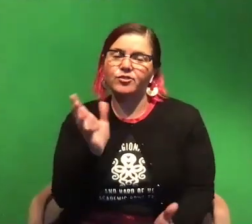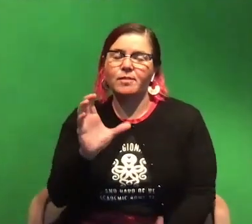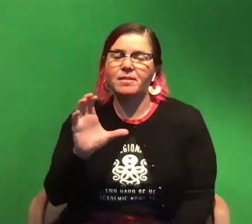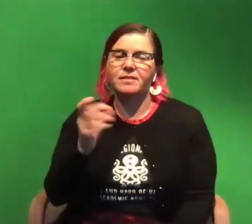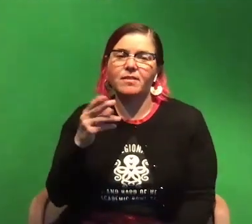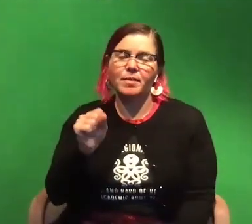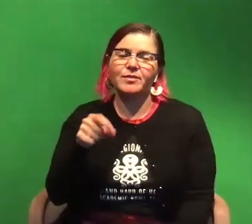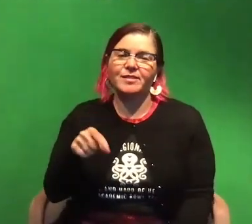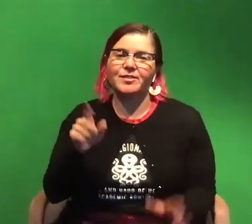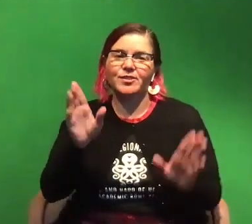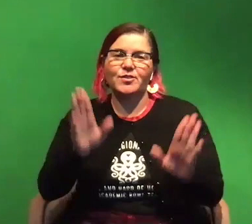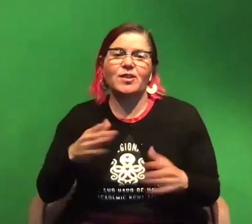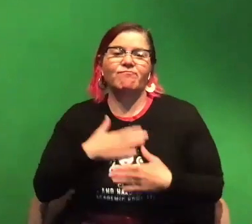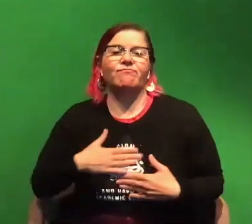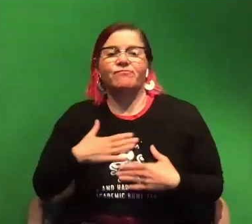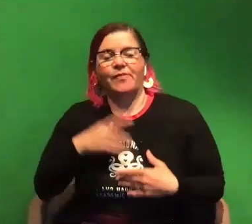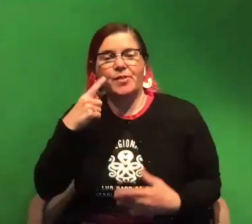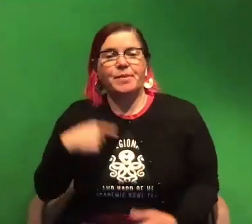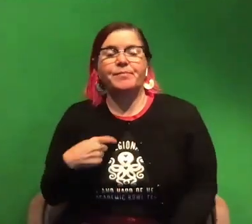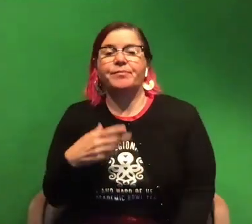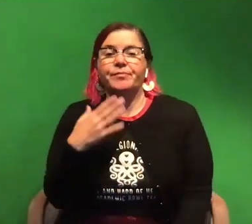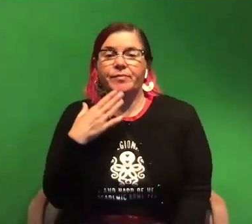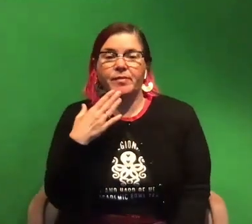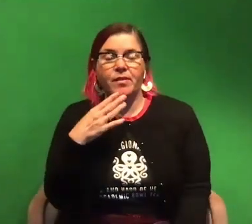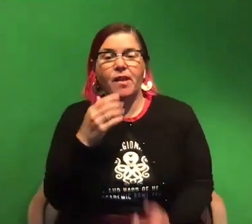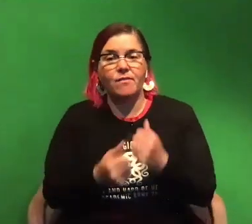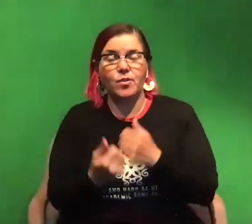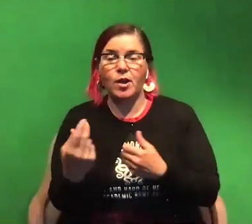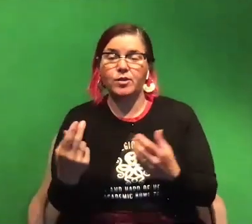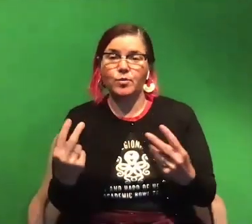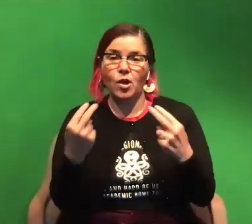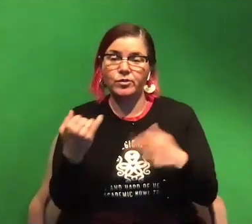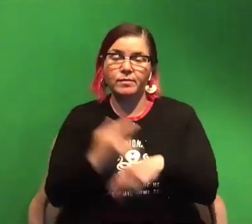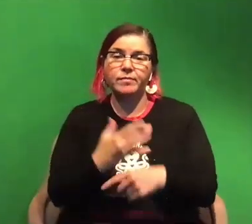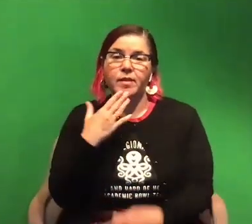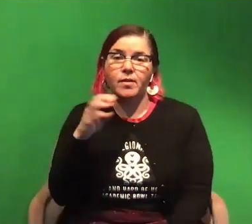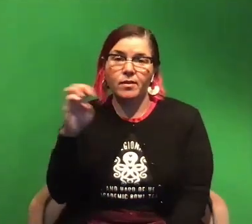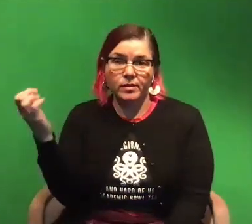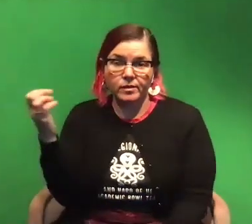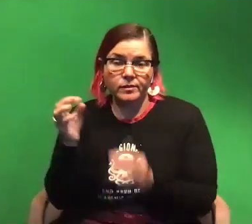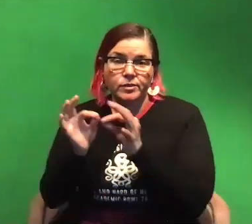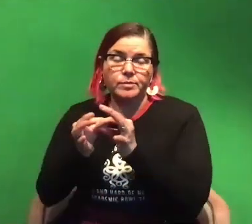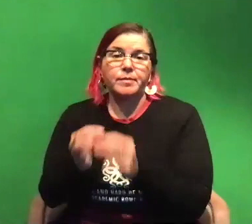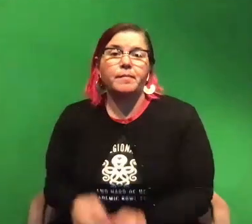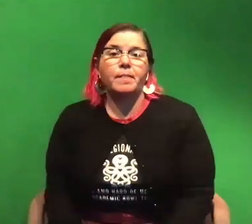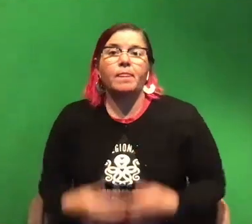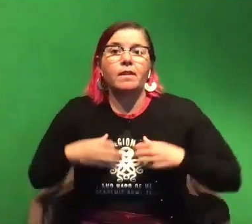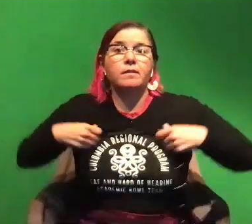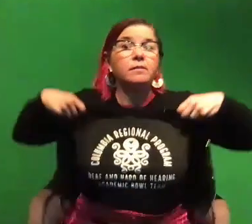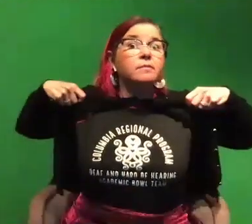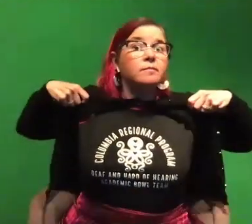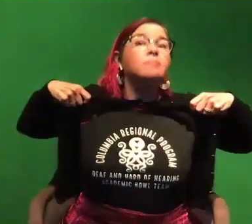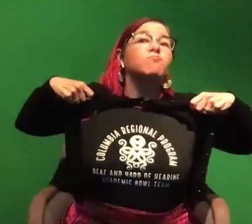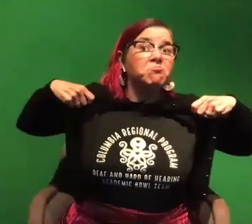was a great session for me. Thanks for everybody who came today. Thank you, Aaron. Also, Aaron, you're wearing an octopus shirt